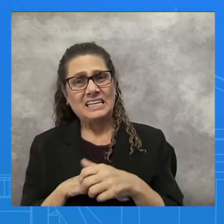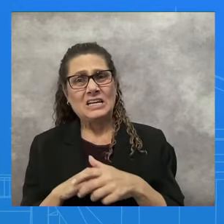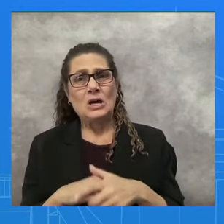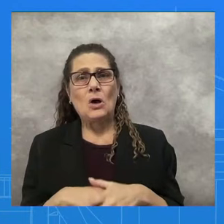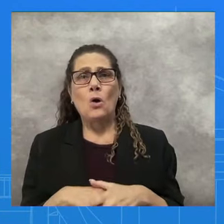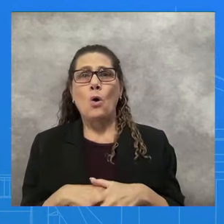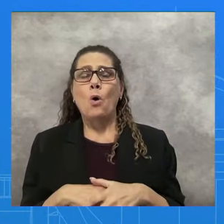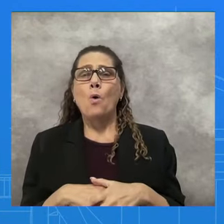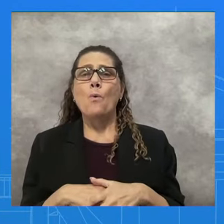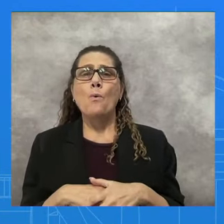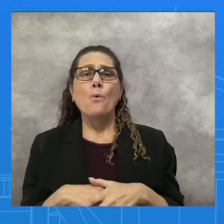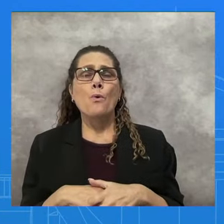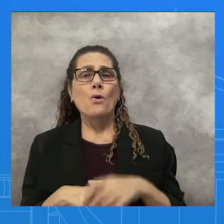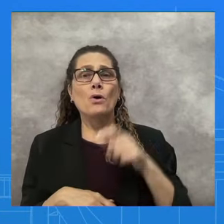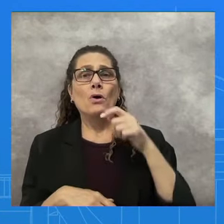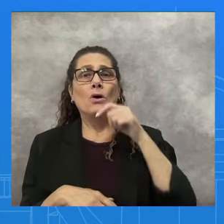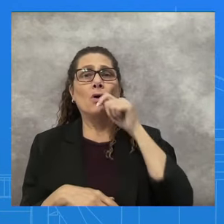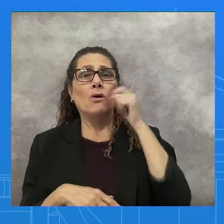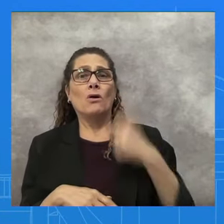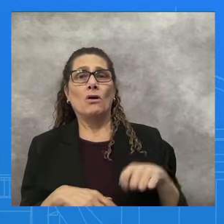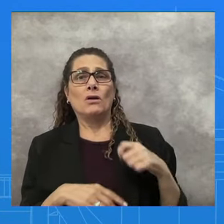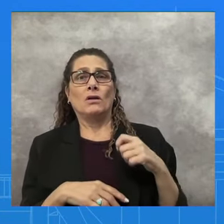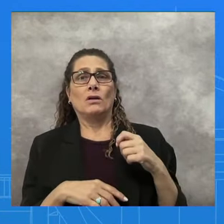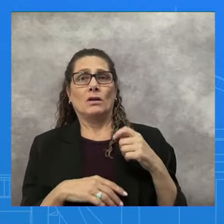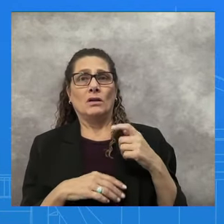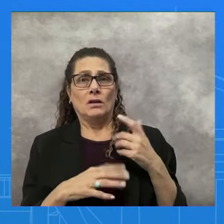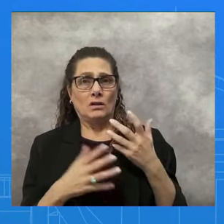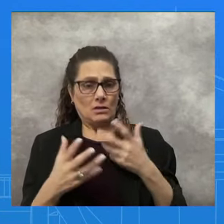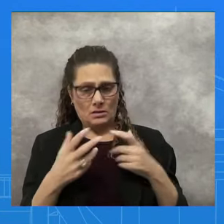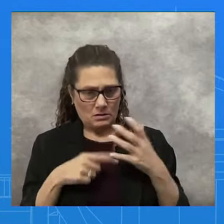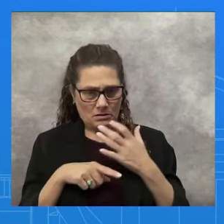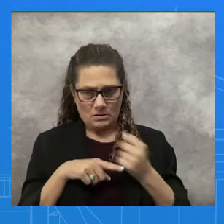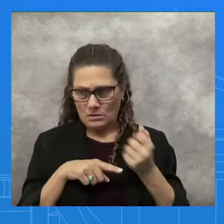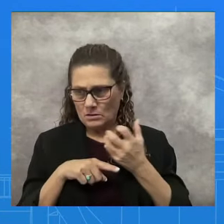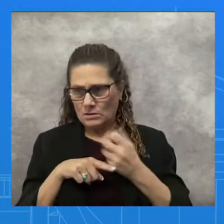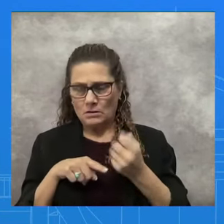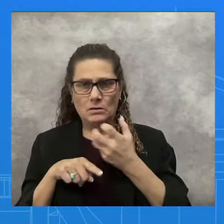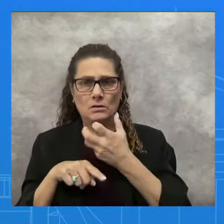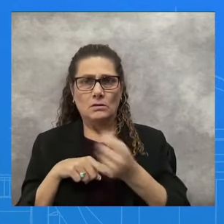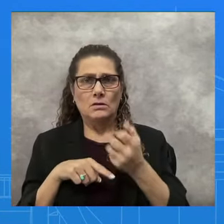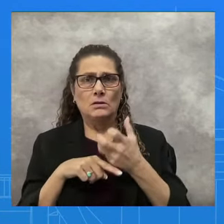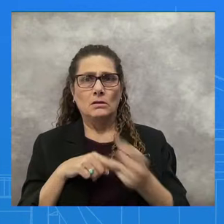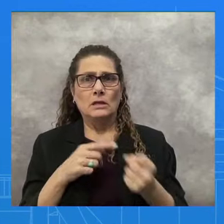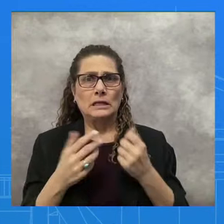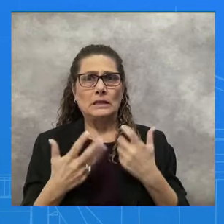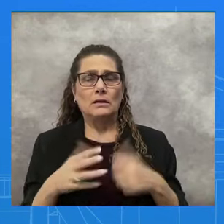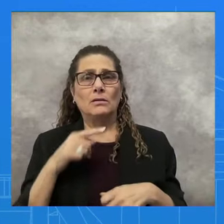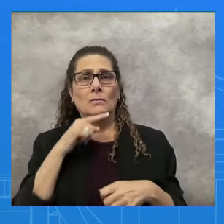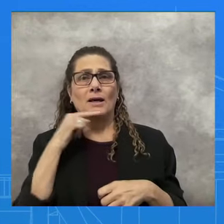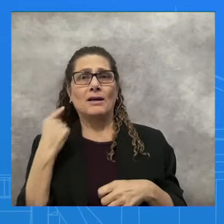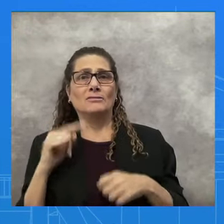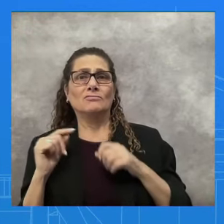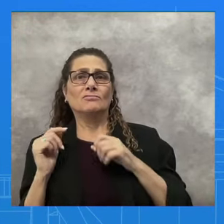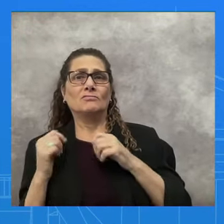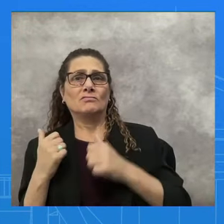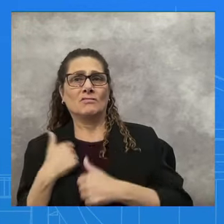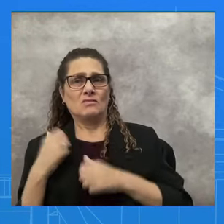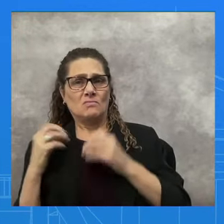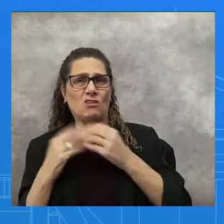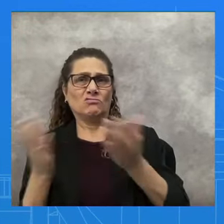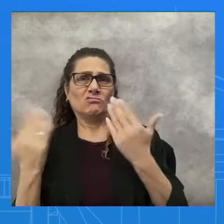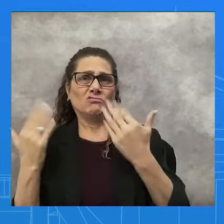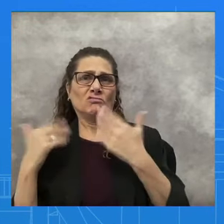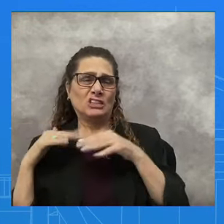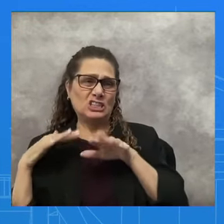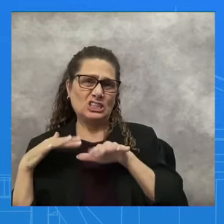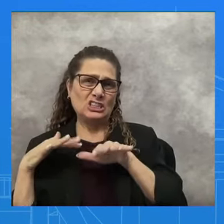are running out of artillery ammunition. Russia is sending wave after wave of conscript forces to attack Ukrainian positions, and because Congress